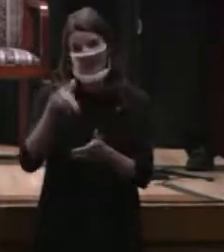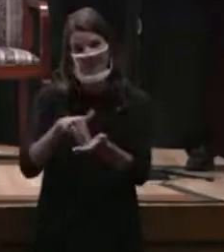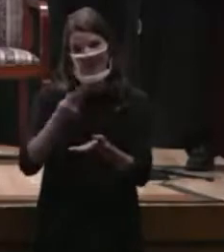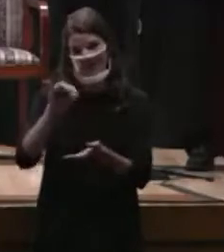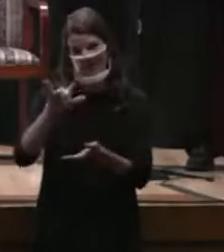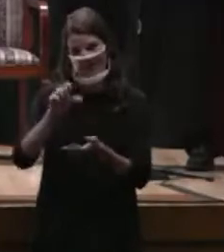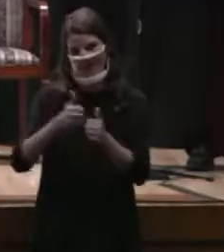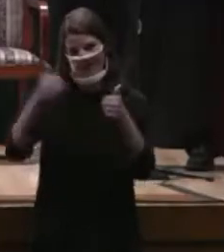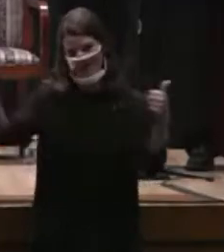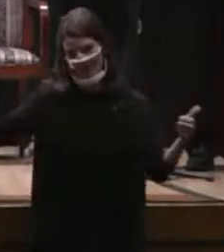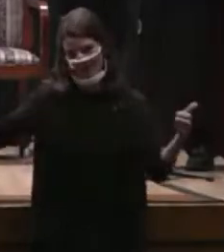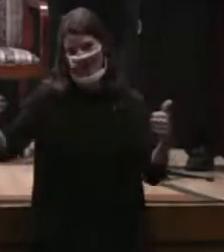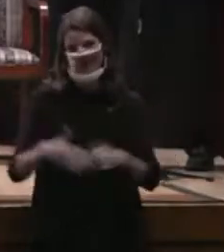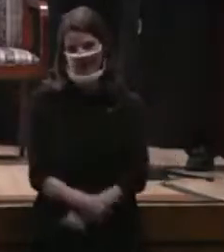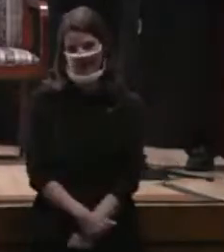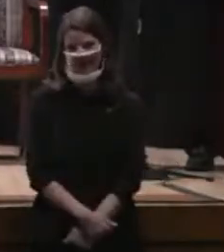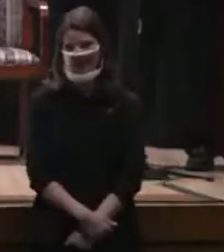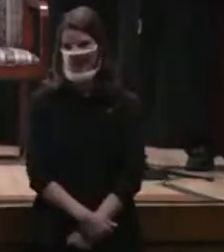miles away.